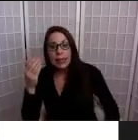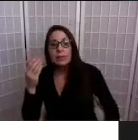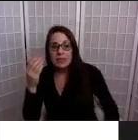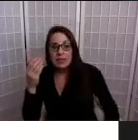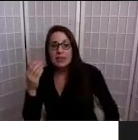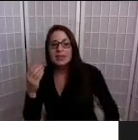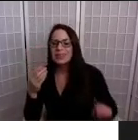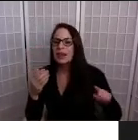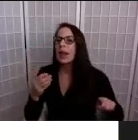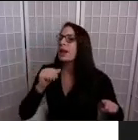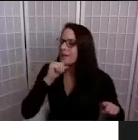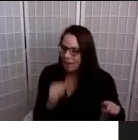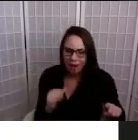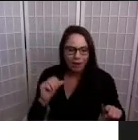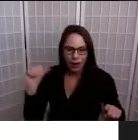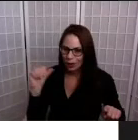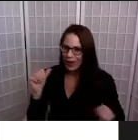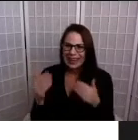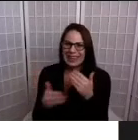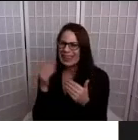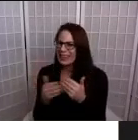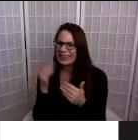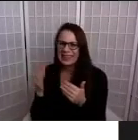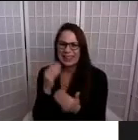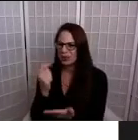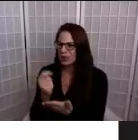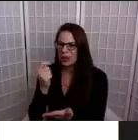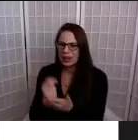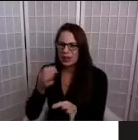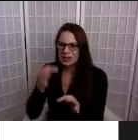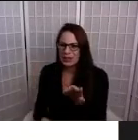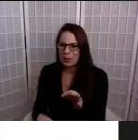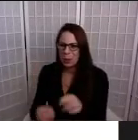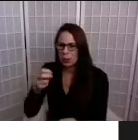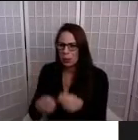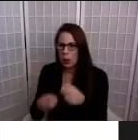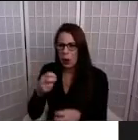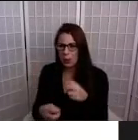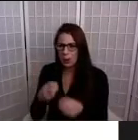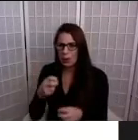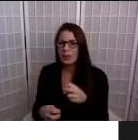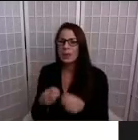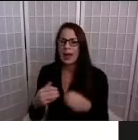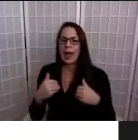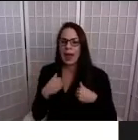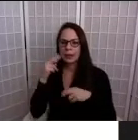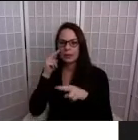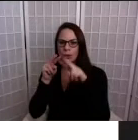arthritis. It's easy to treat. It's a simple problem that has predictable